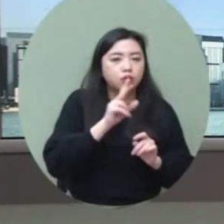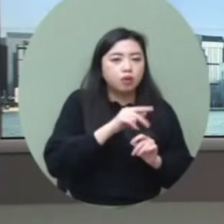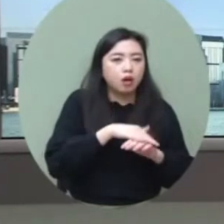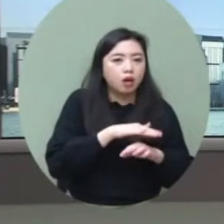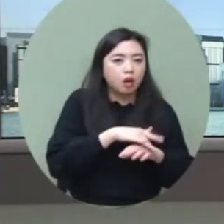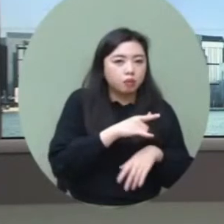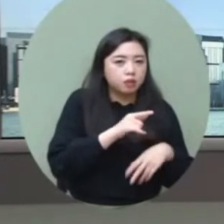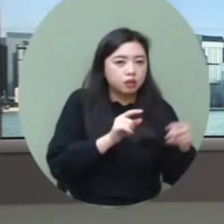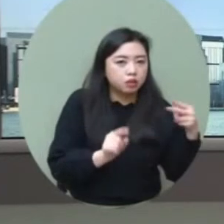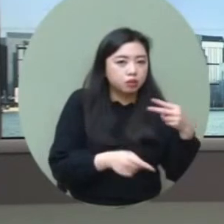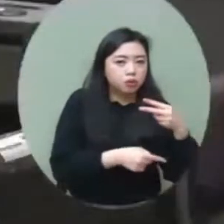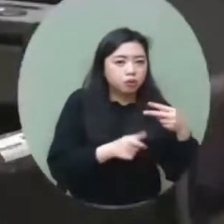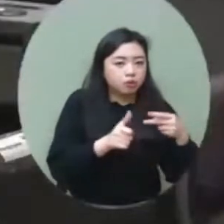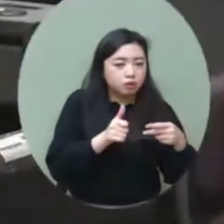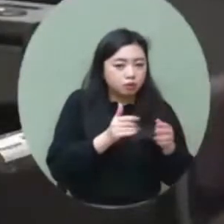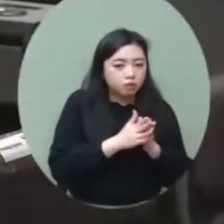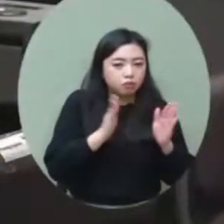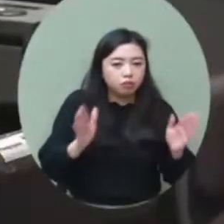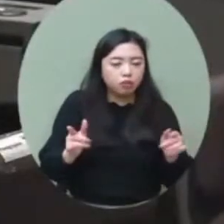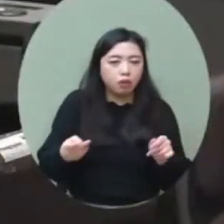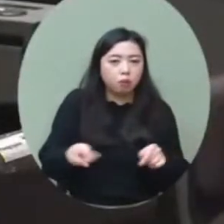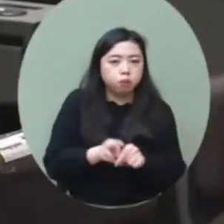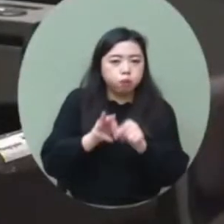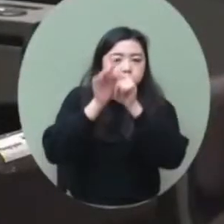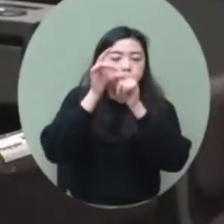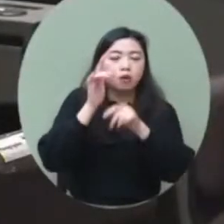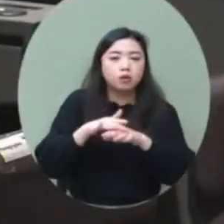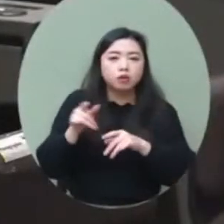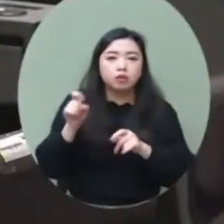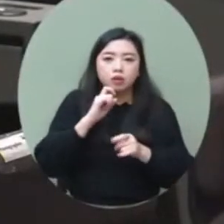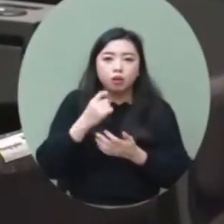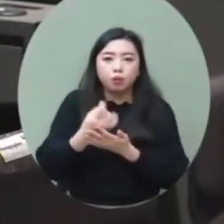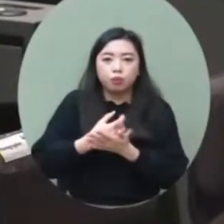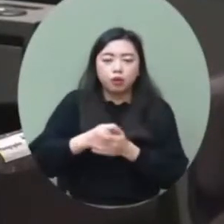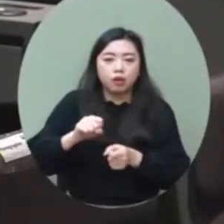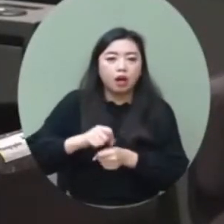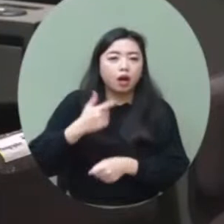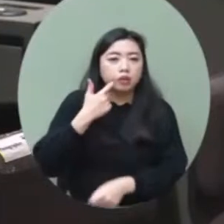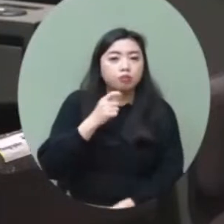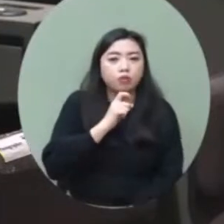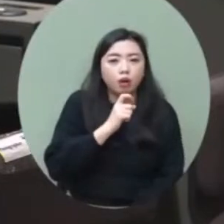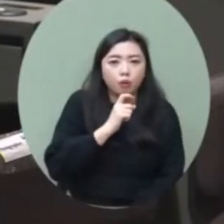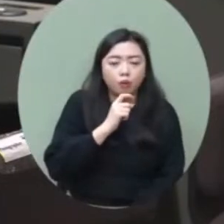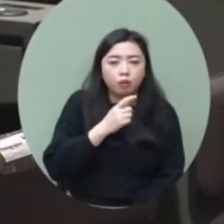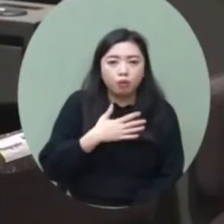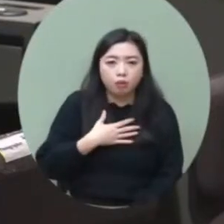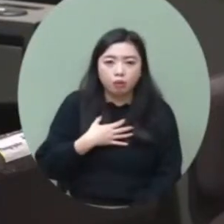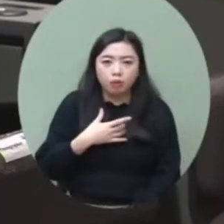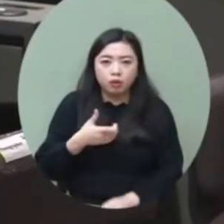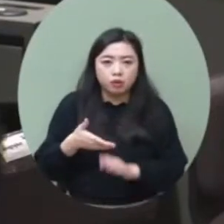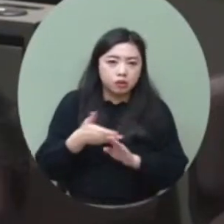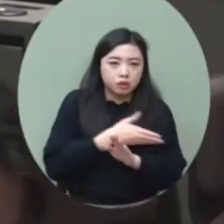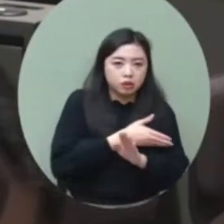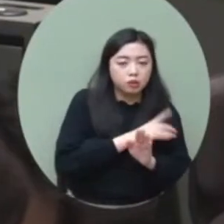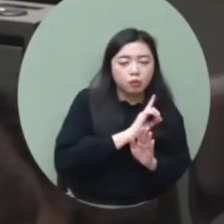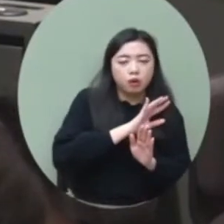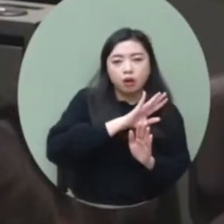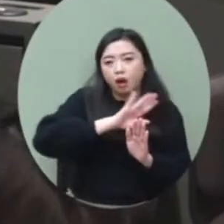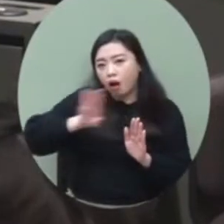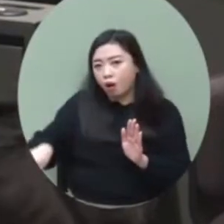caseload since the 3rd of February. The numbers doubled every 3